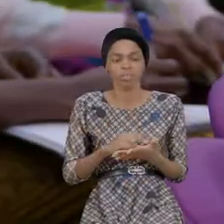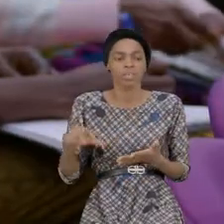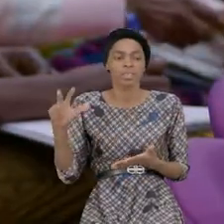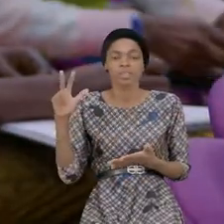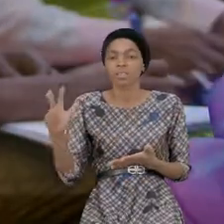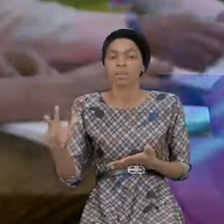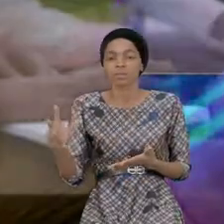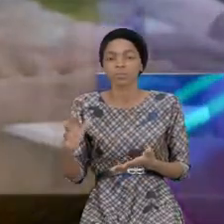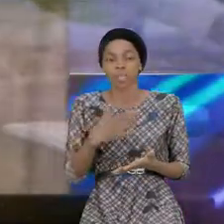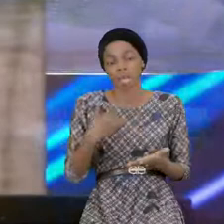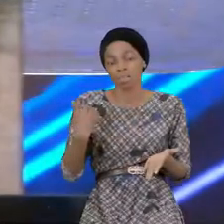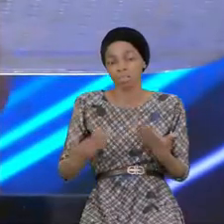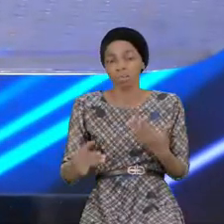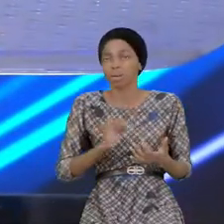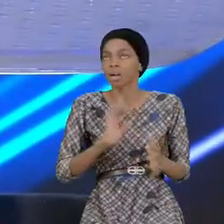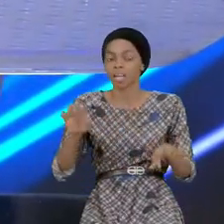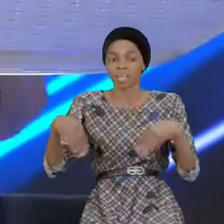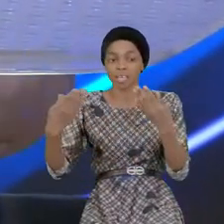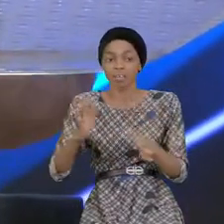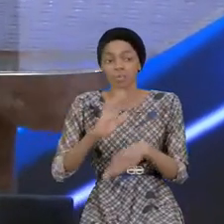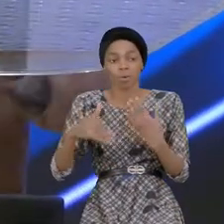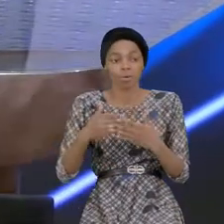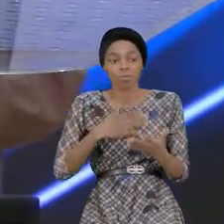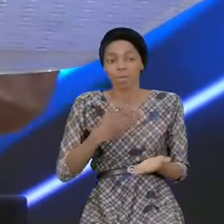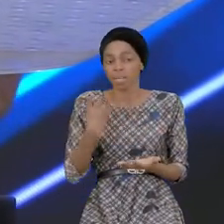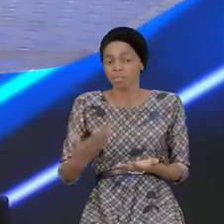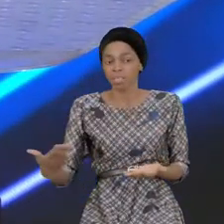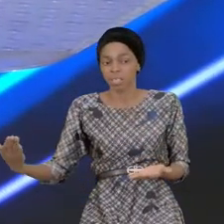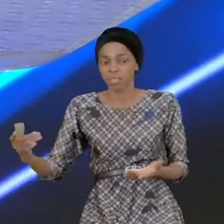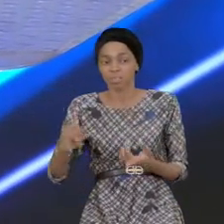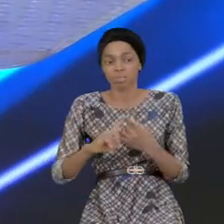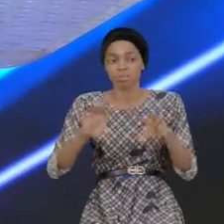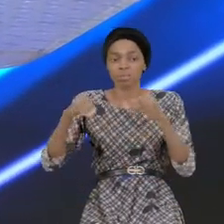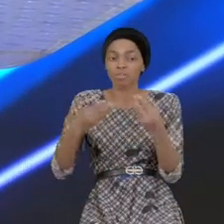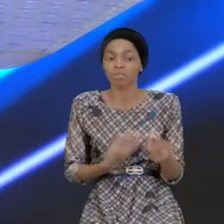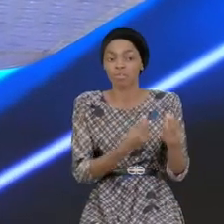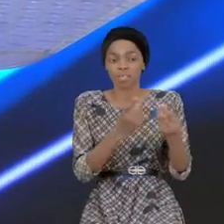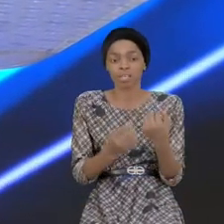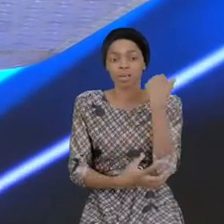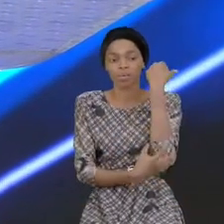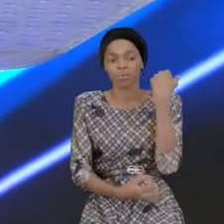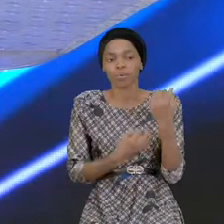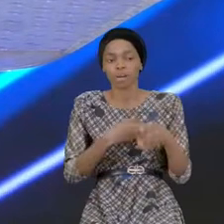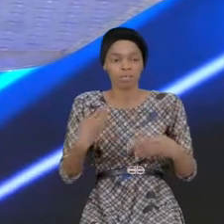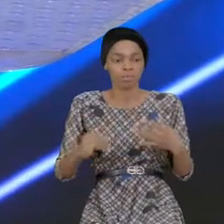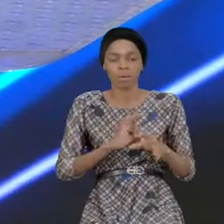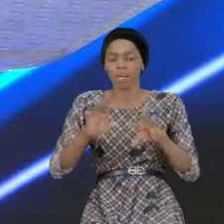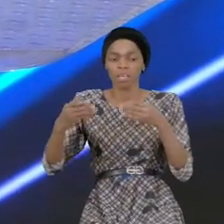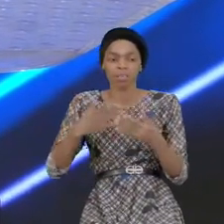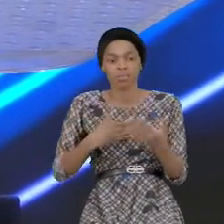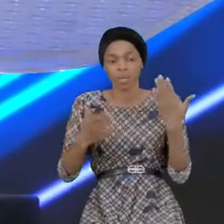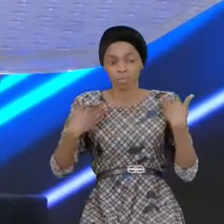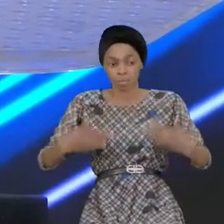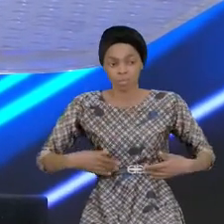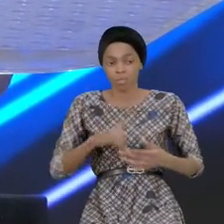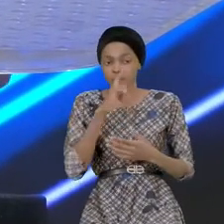tells us, and though I bestow all my goods to feed the poor, and though I give my body to be burnt,